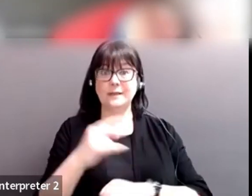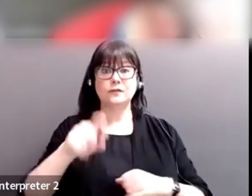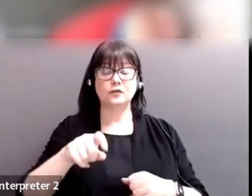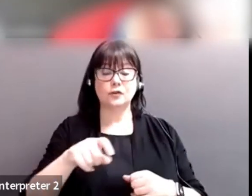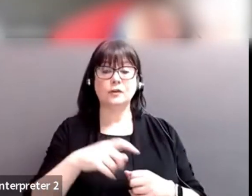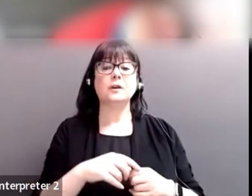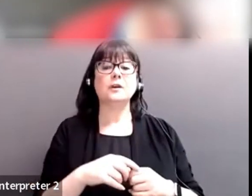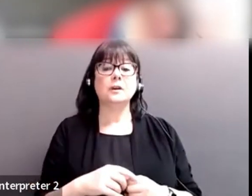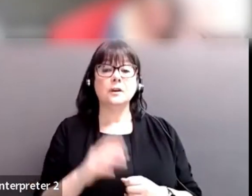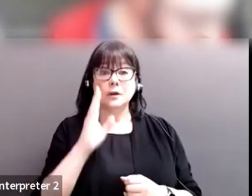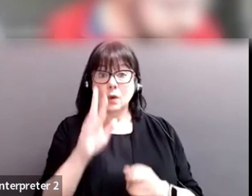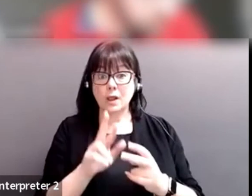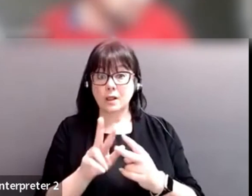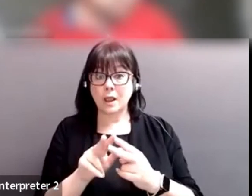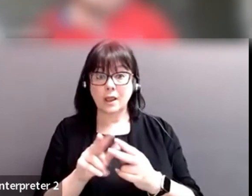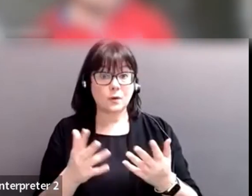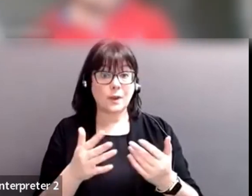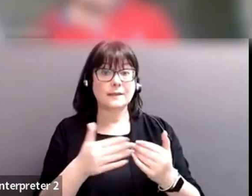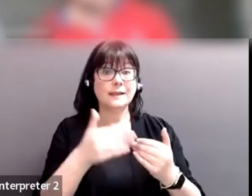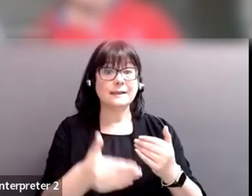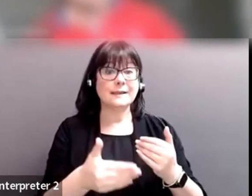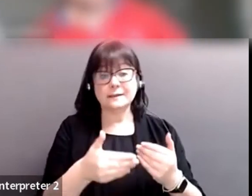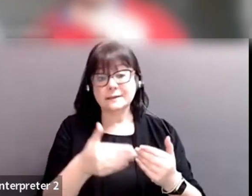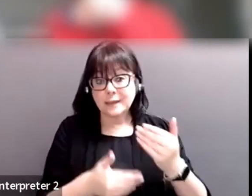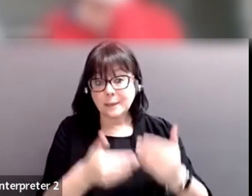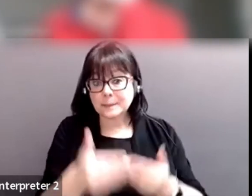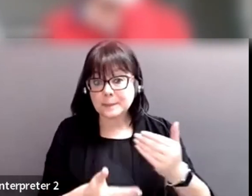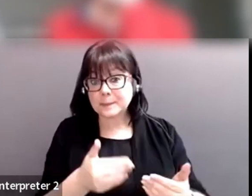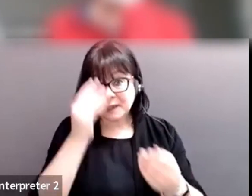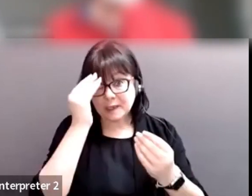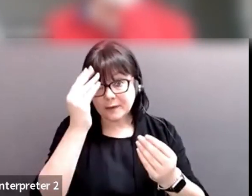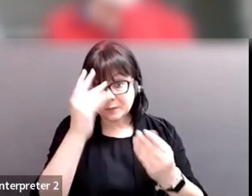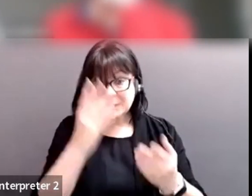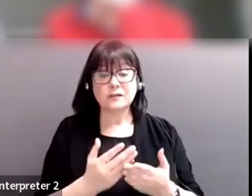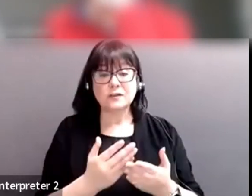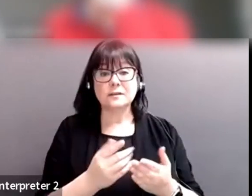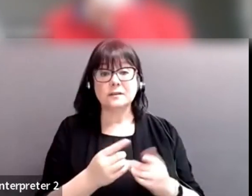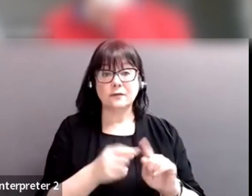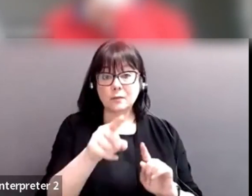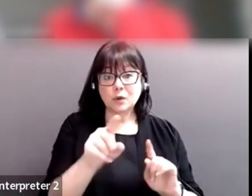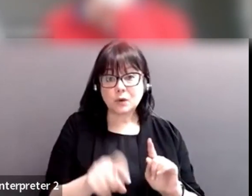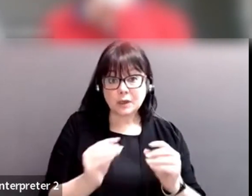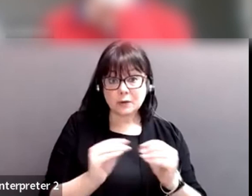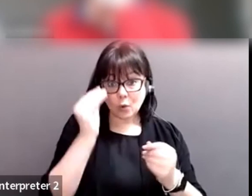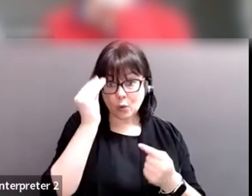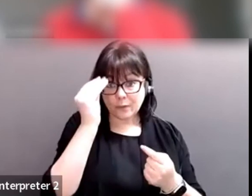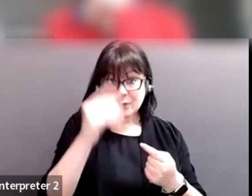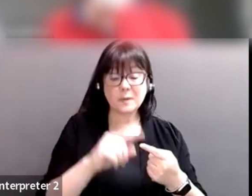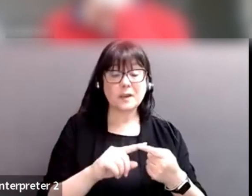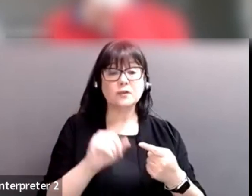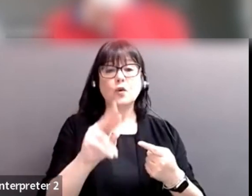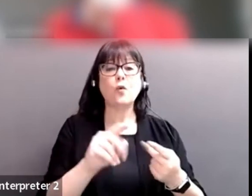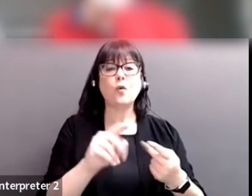or information on next steps. So if there's any additional information needed from you or approval on your first